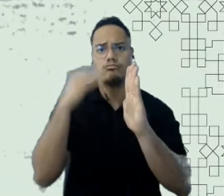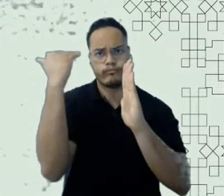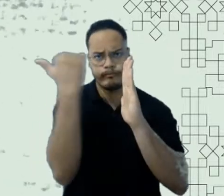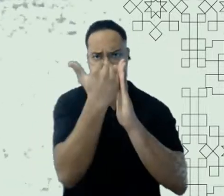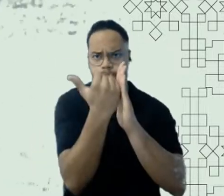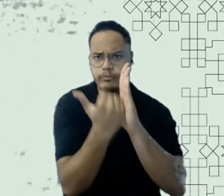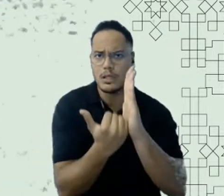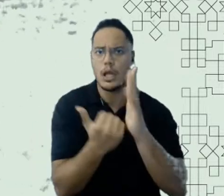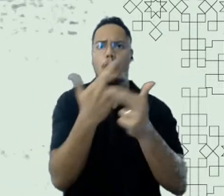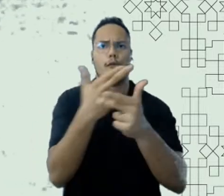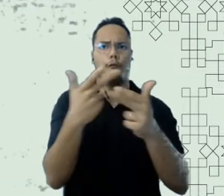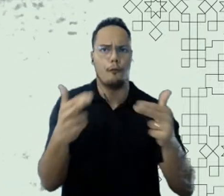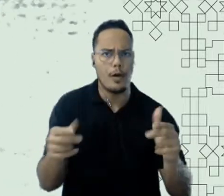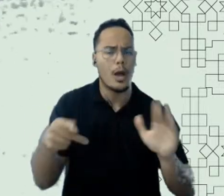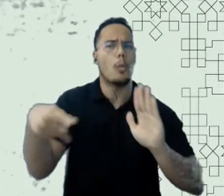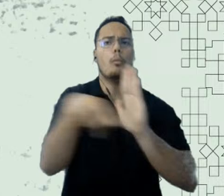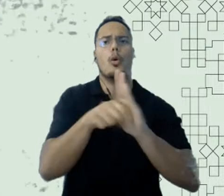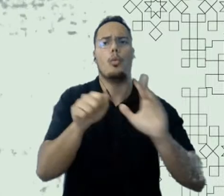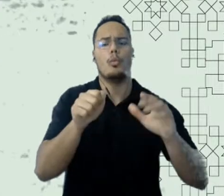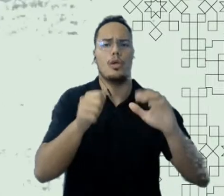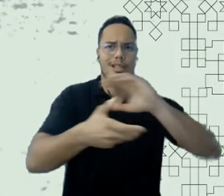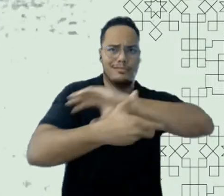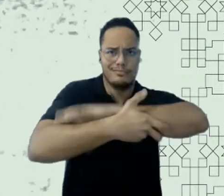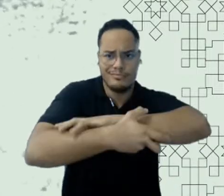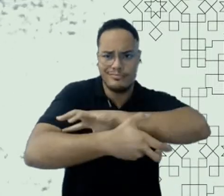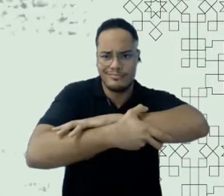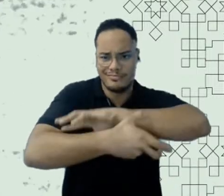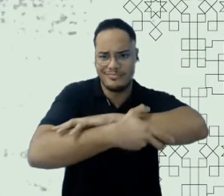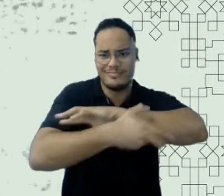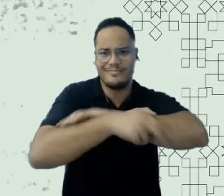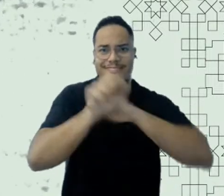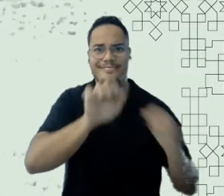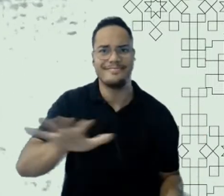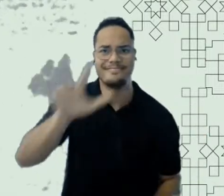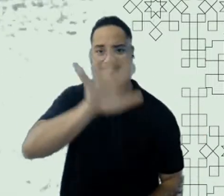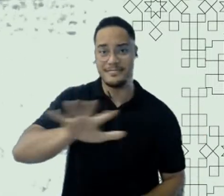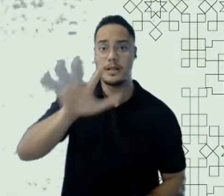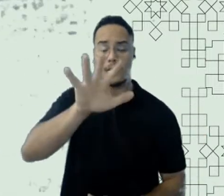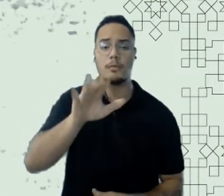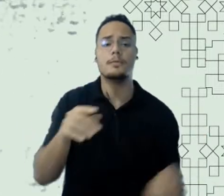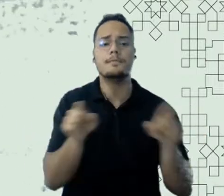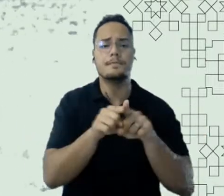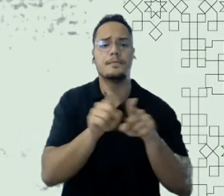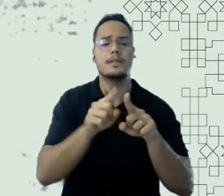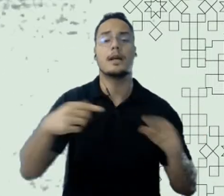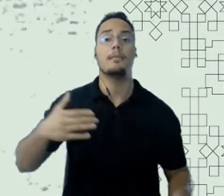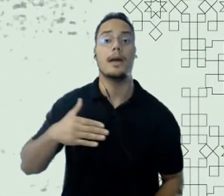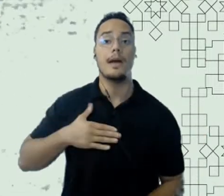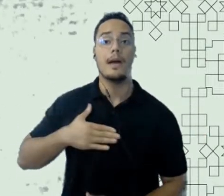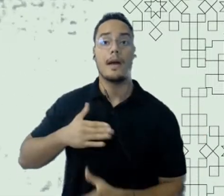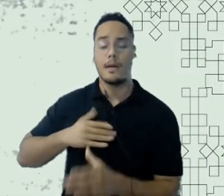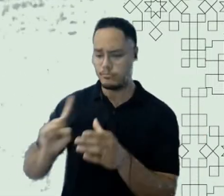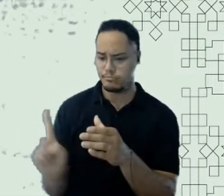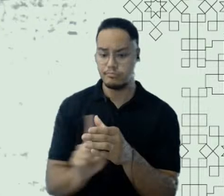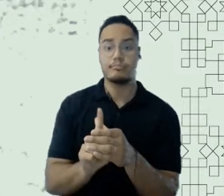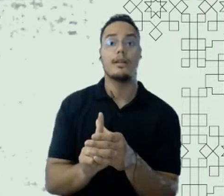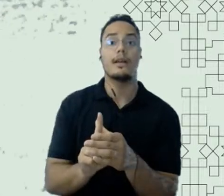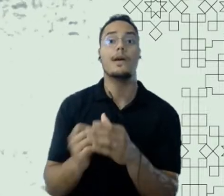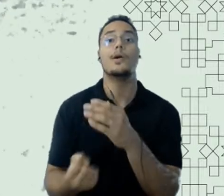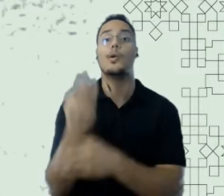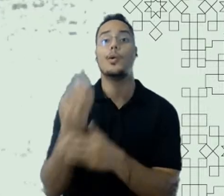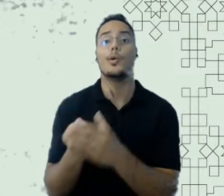and I've been also a founding member of the European Copyright Society, which is a